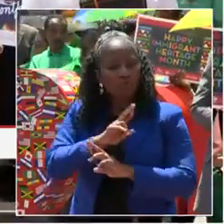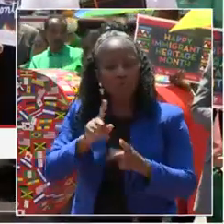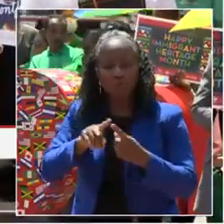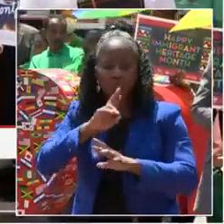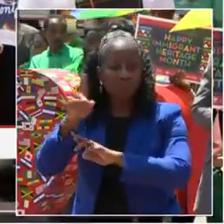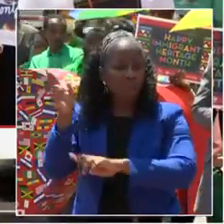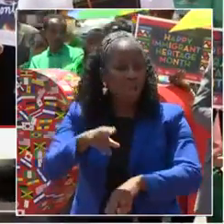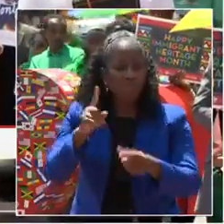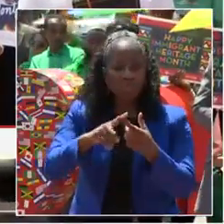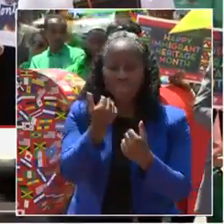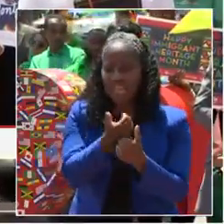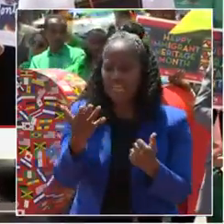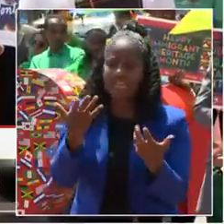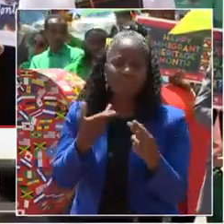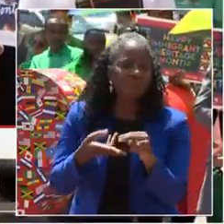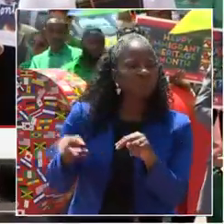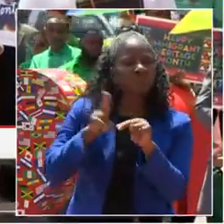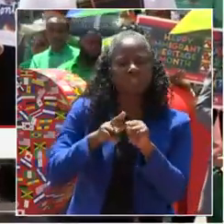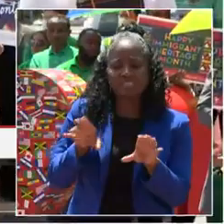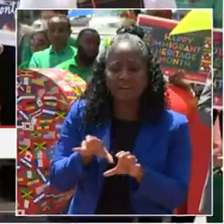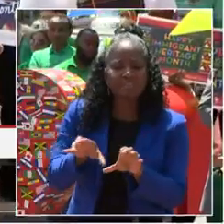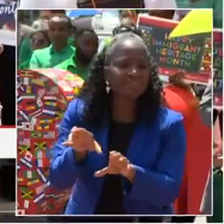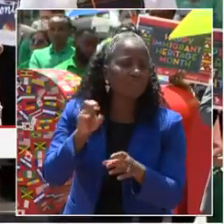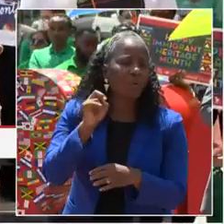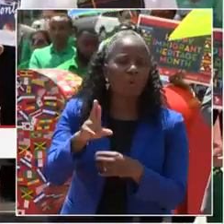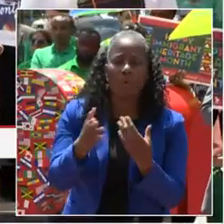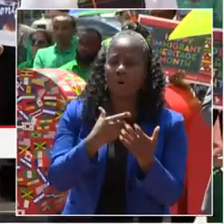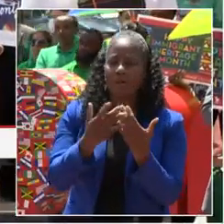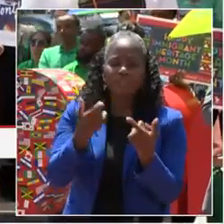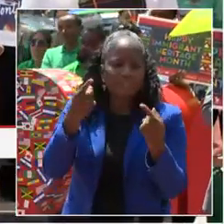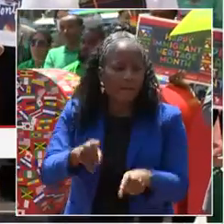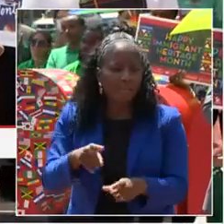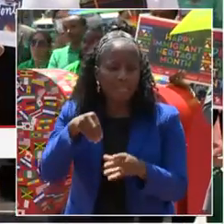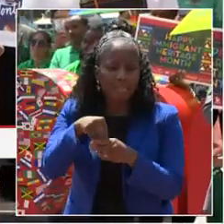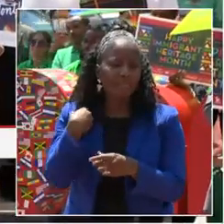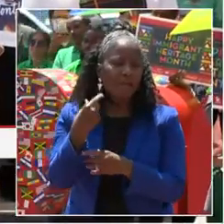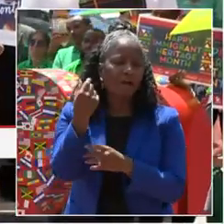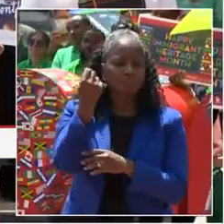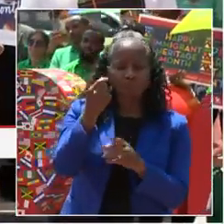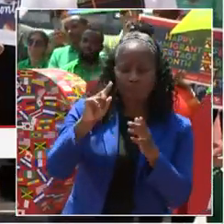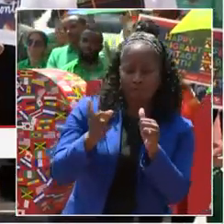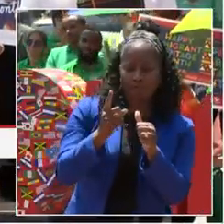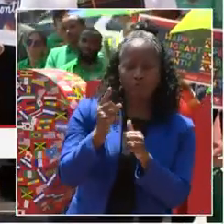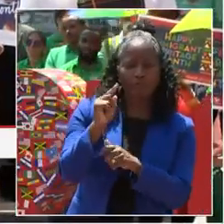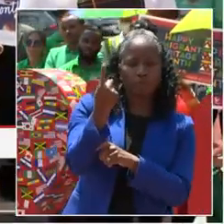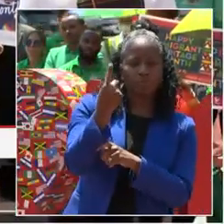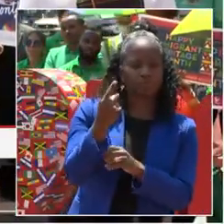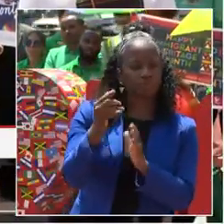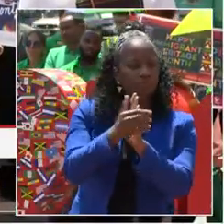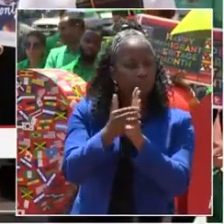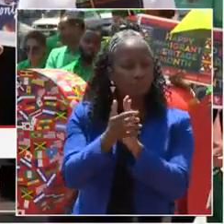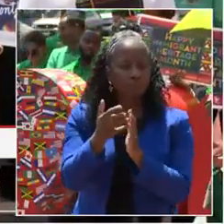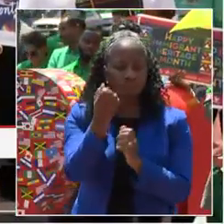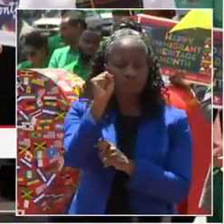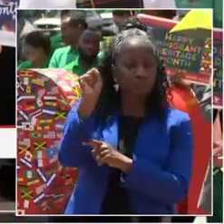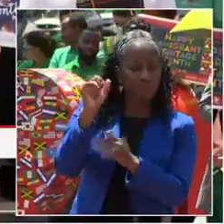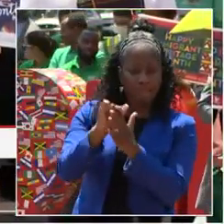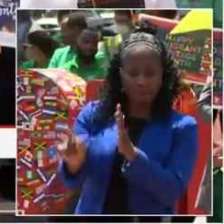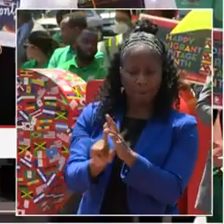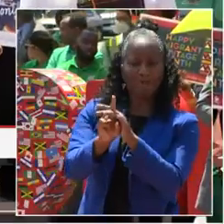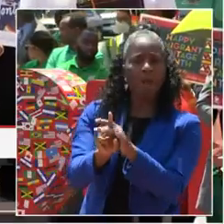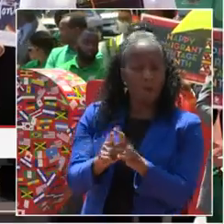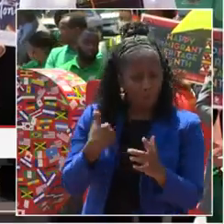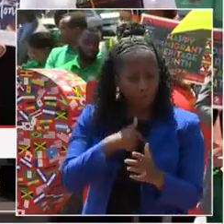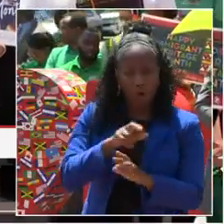uptick or any increase in activity in the First Amendment demonstration space that could pop up. The Metropolitan Police Department stands ready